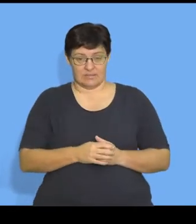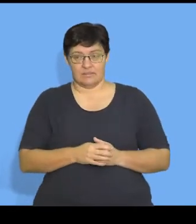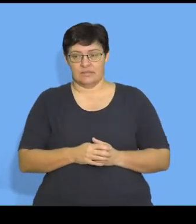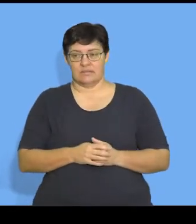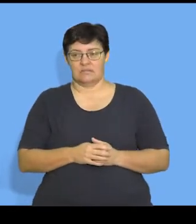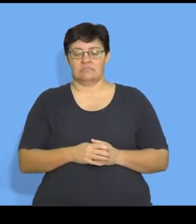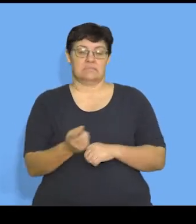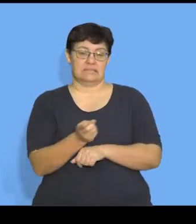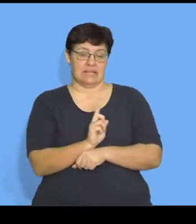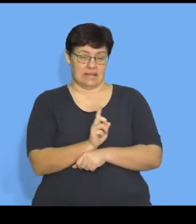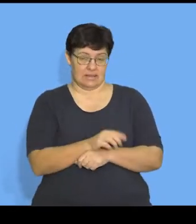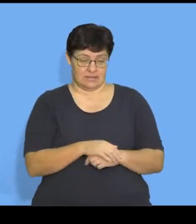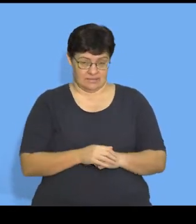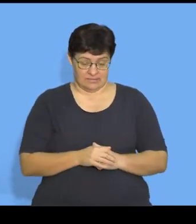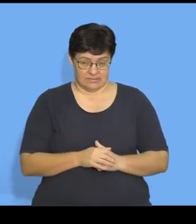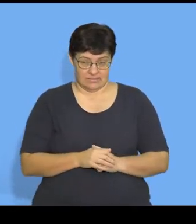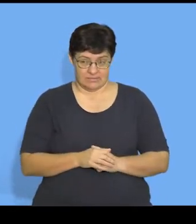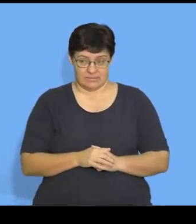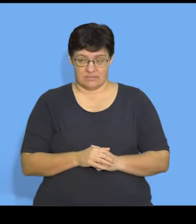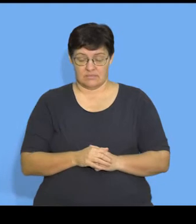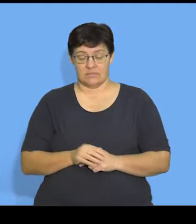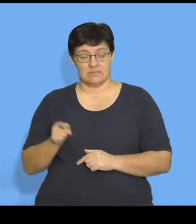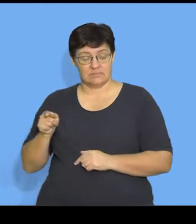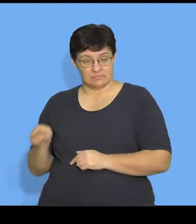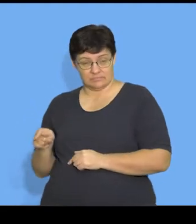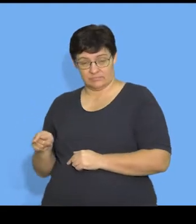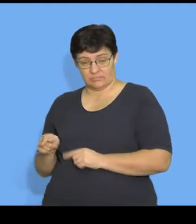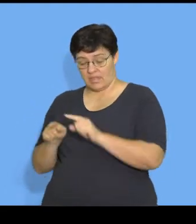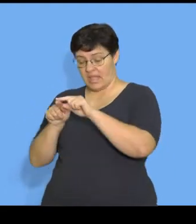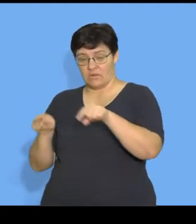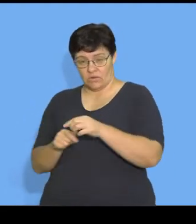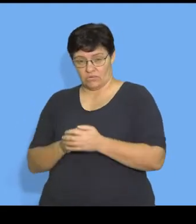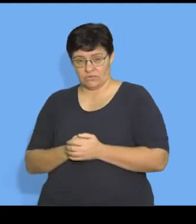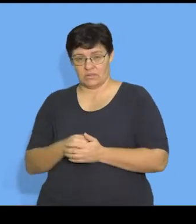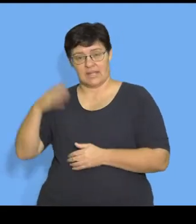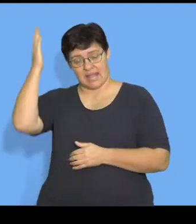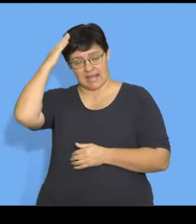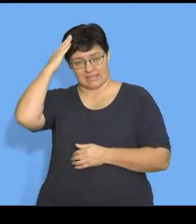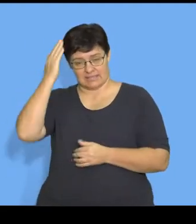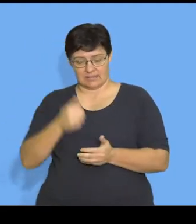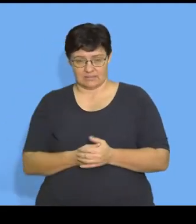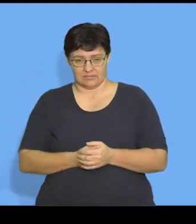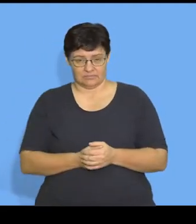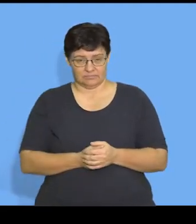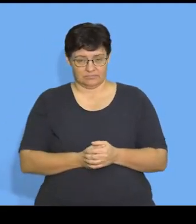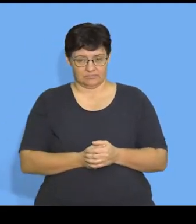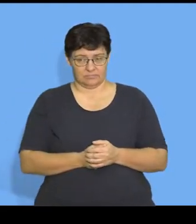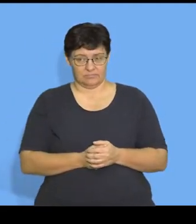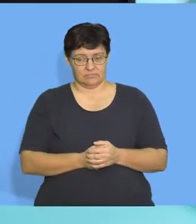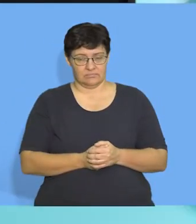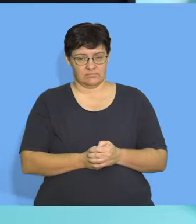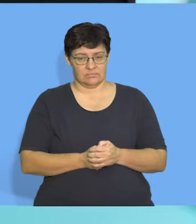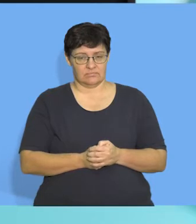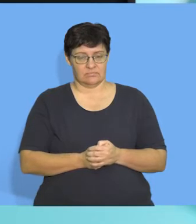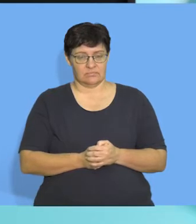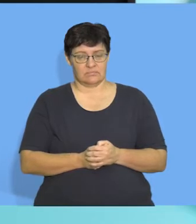tail. Okay? This part where the arrow is called the head. Okay? So